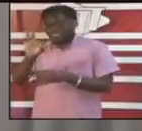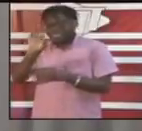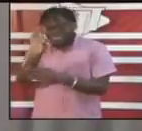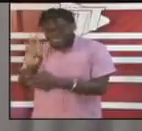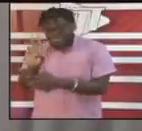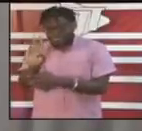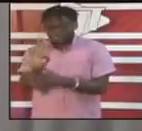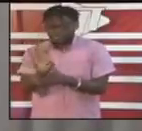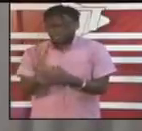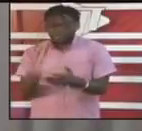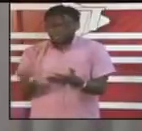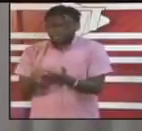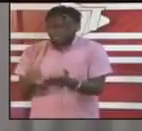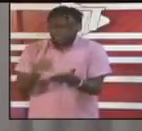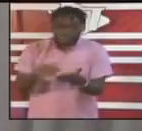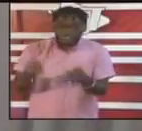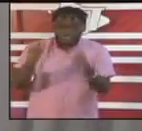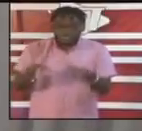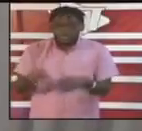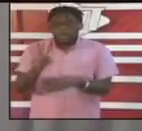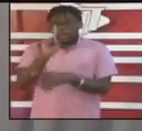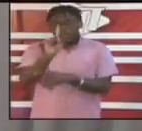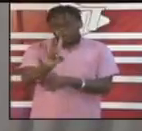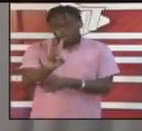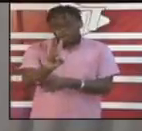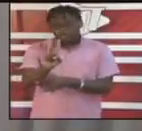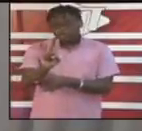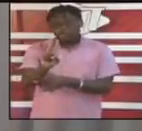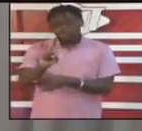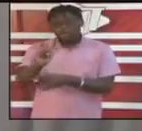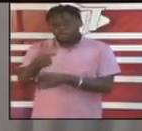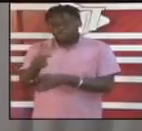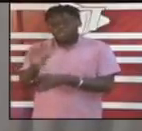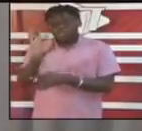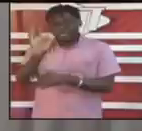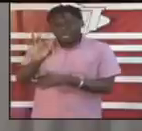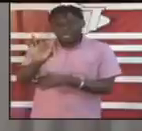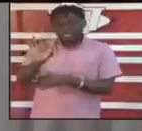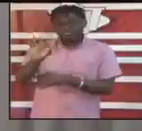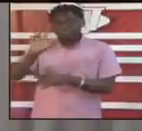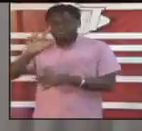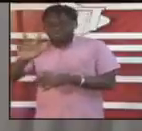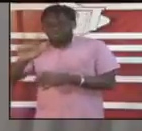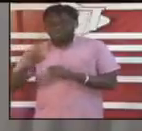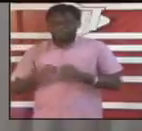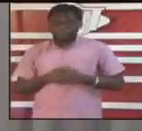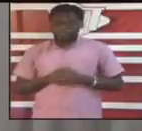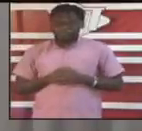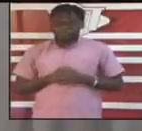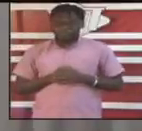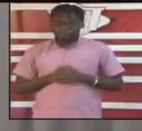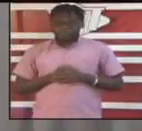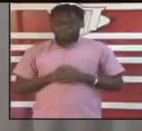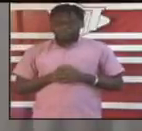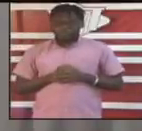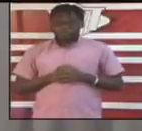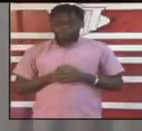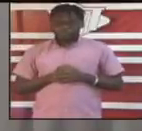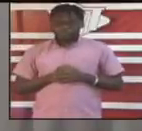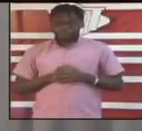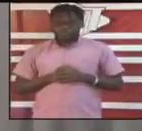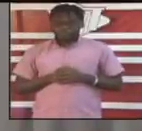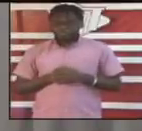1,093. Total number of community tests thus far, 1,840. Total number of positives are